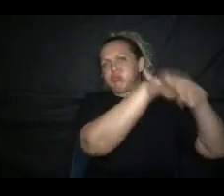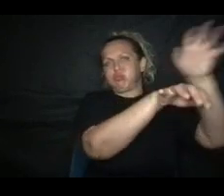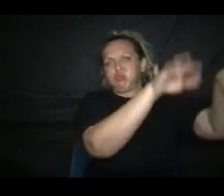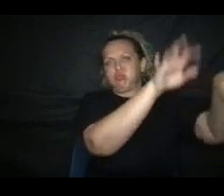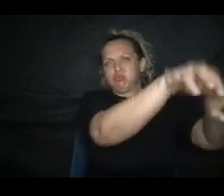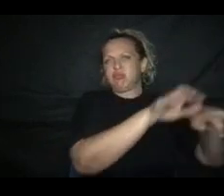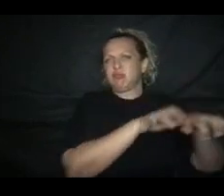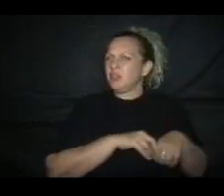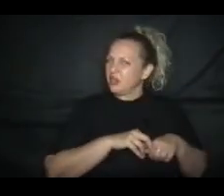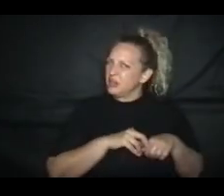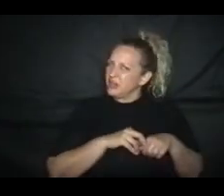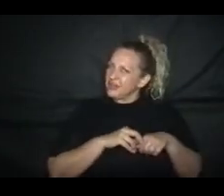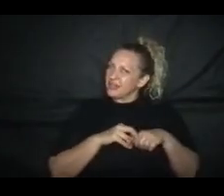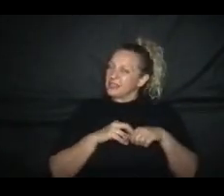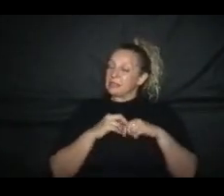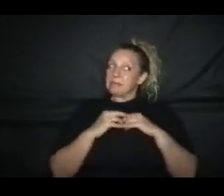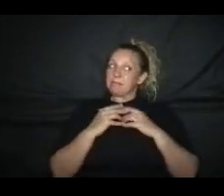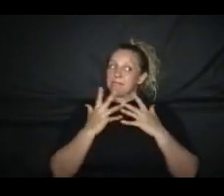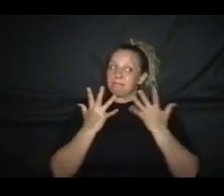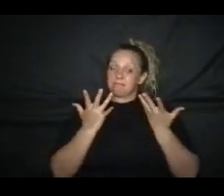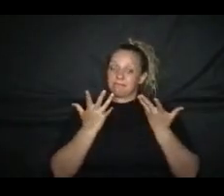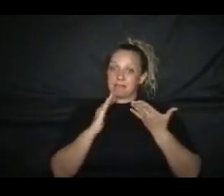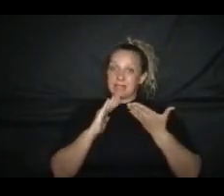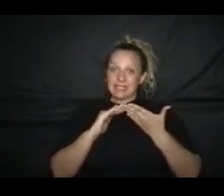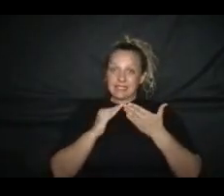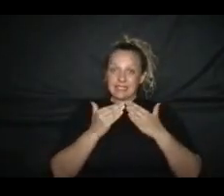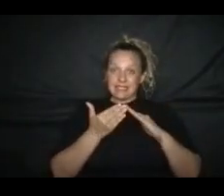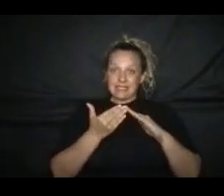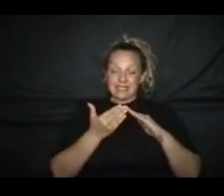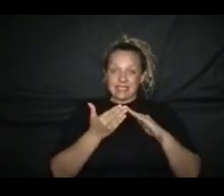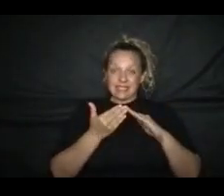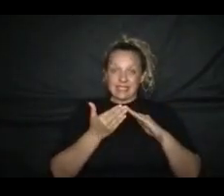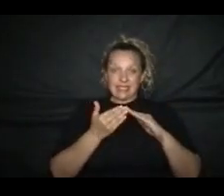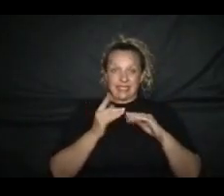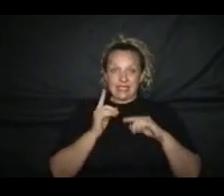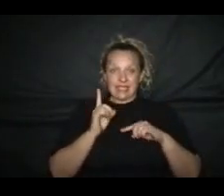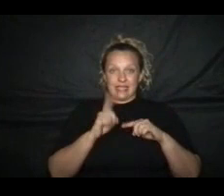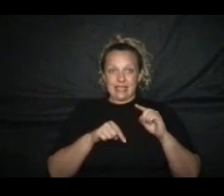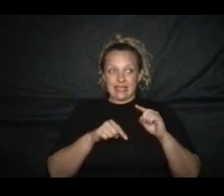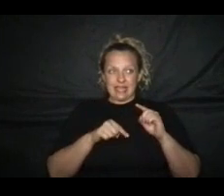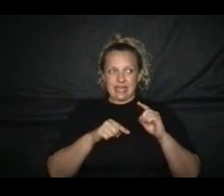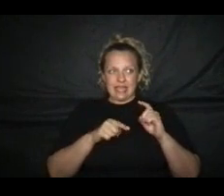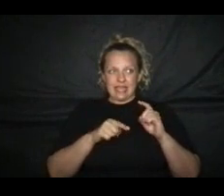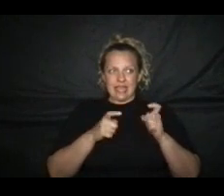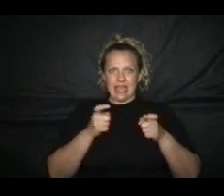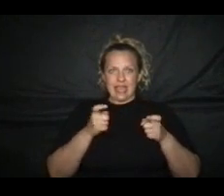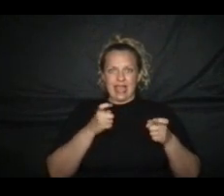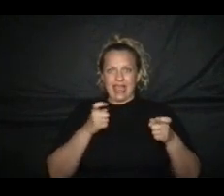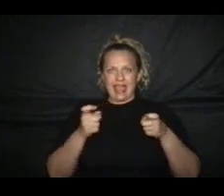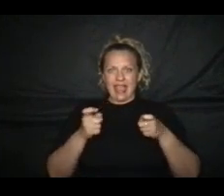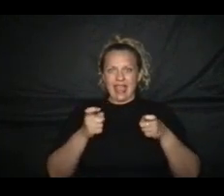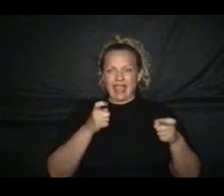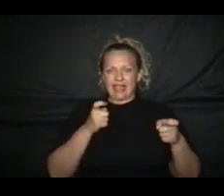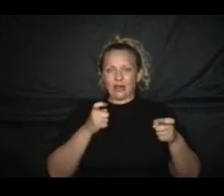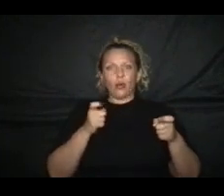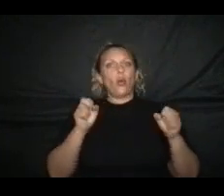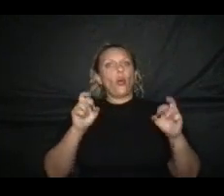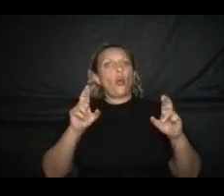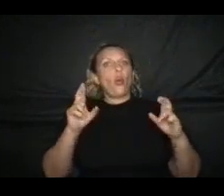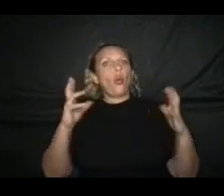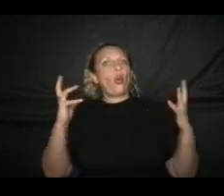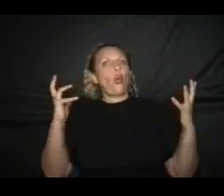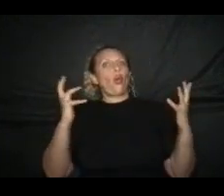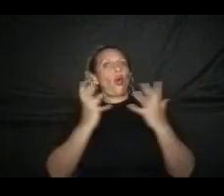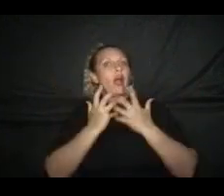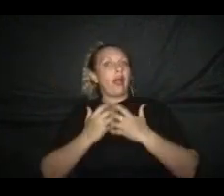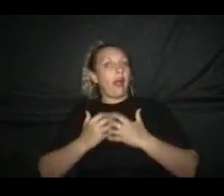the more it's going to turn out that the city, the way it's laid out, really can't cope with or accommodate safe